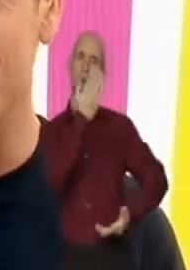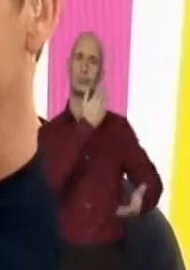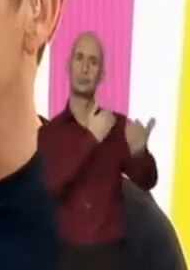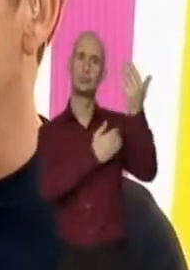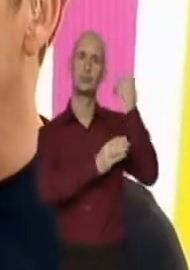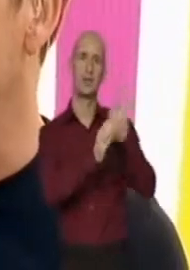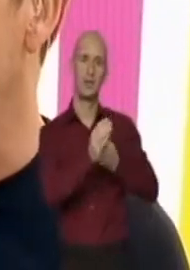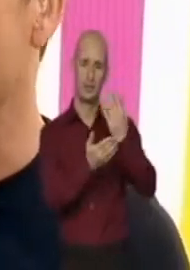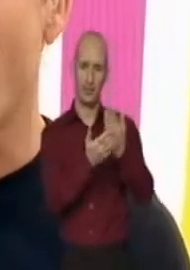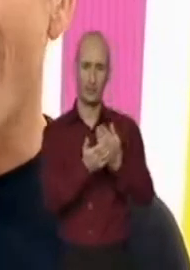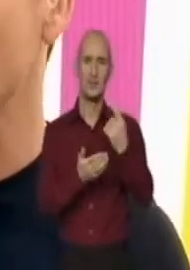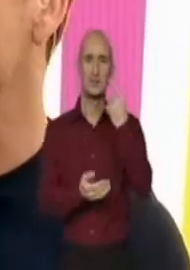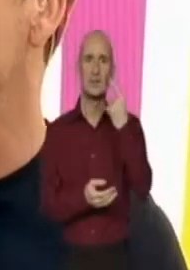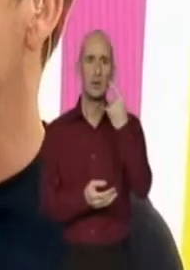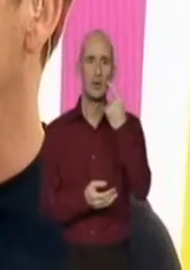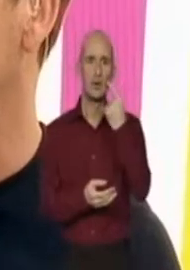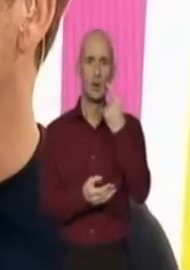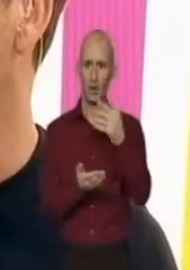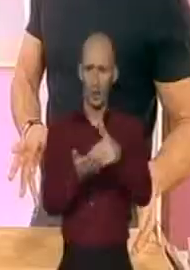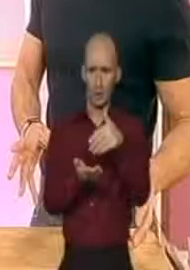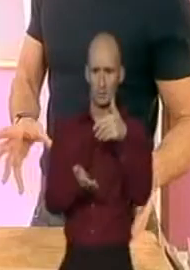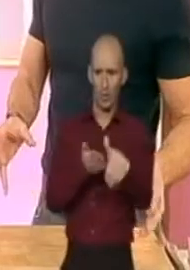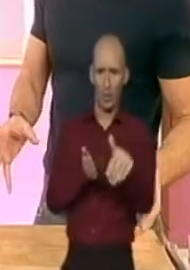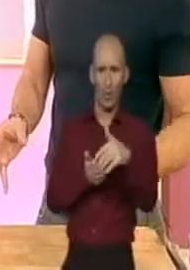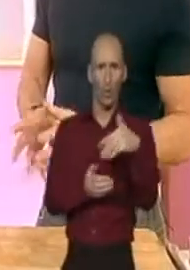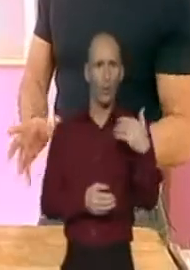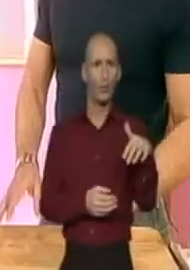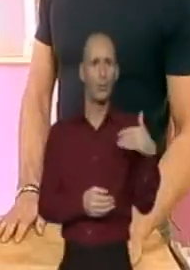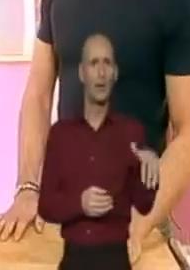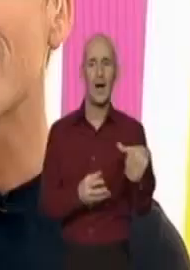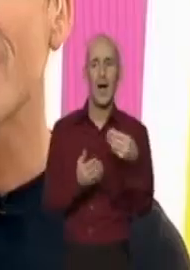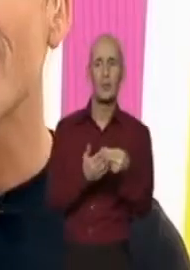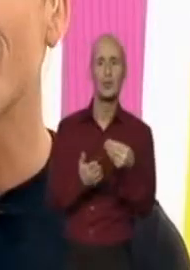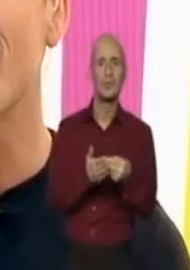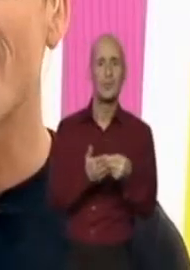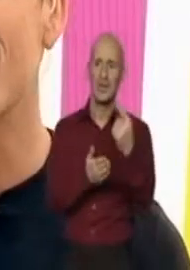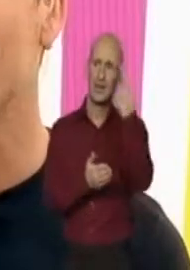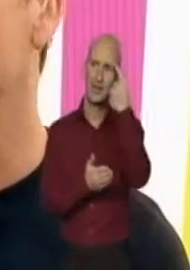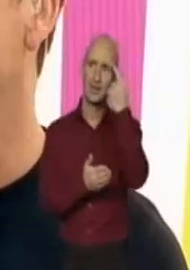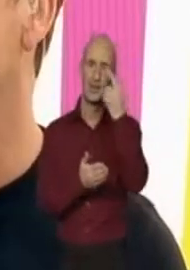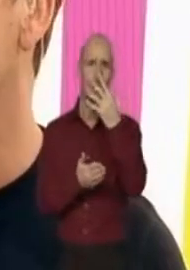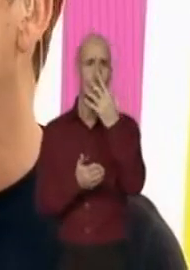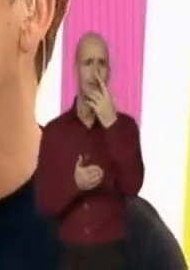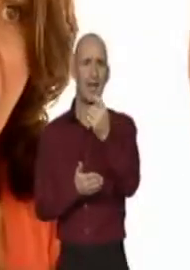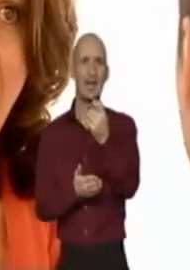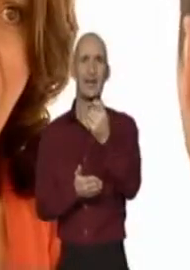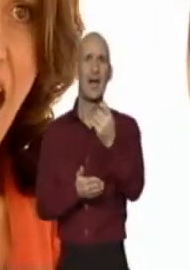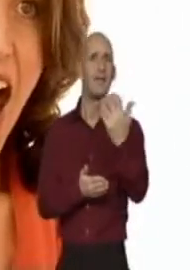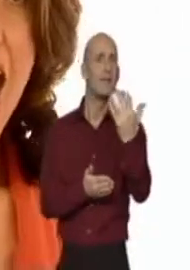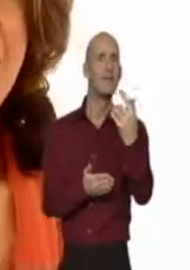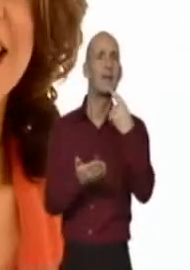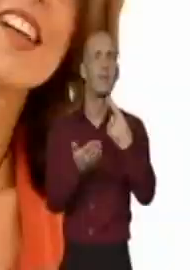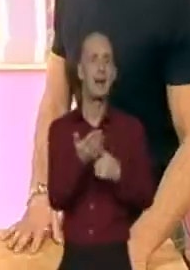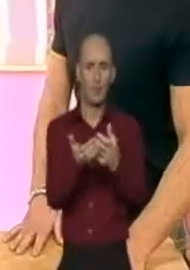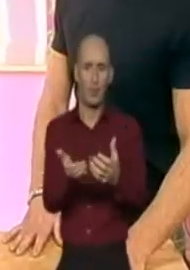couldn't believe how simple it was, but how much they sold it for. It was incredible. I think it was somewhere in the region of about £10-15 a bowl at the time, and